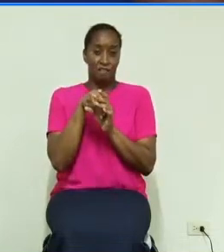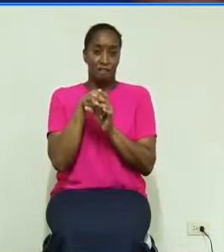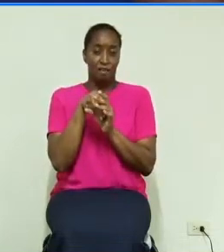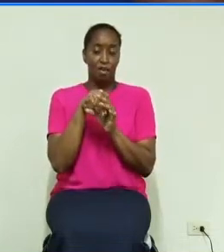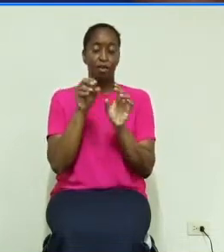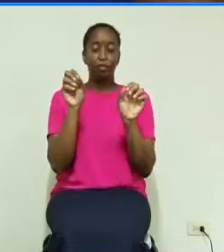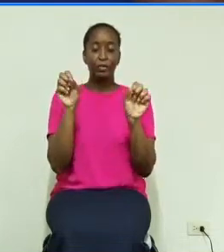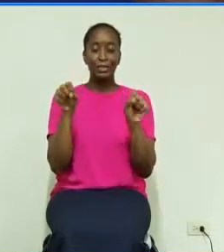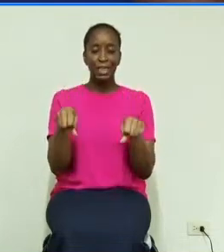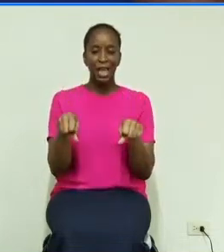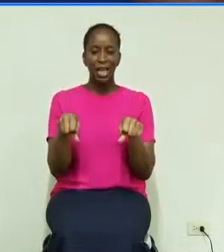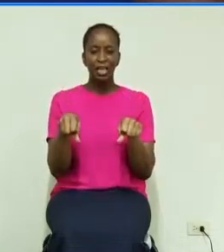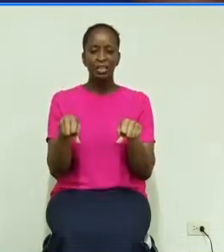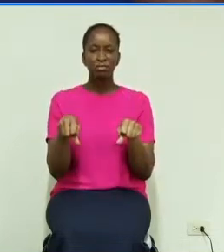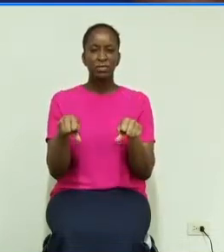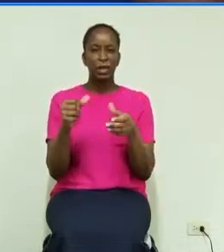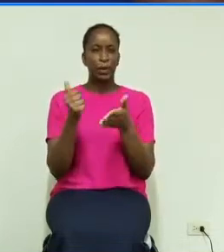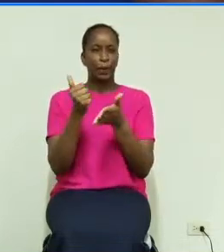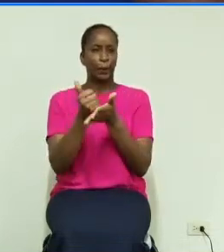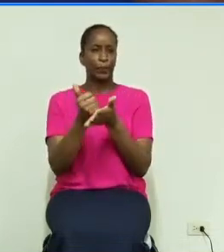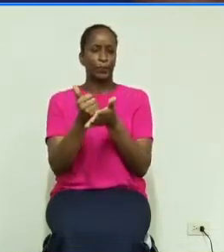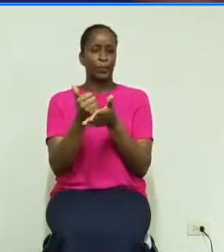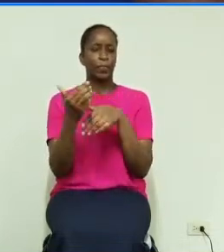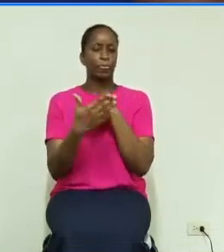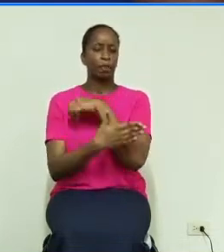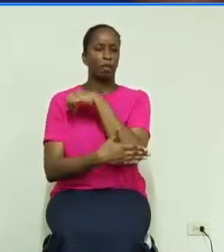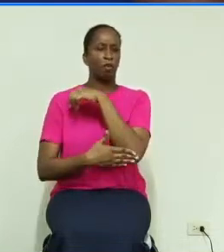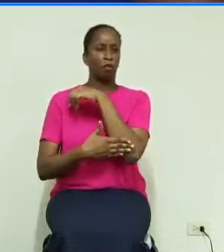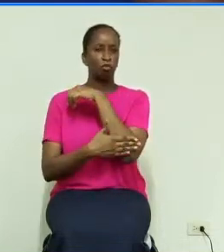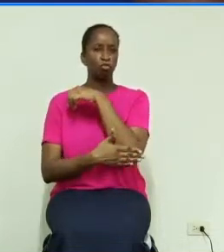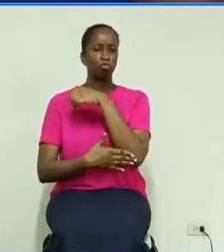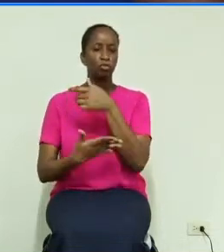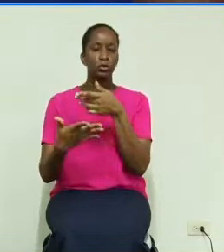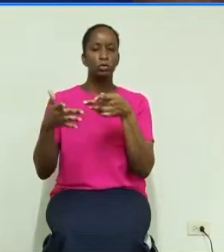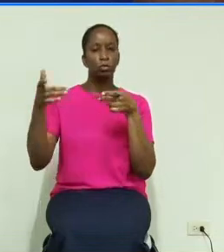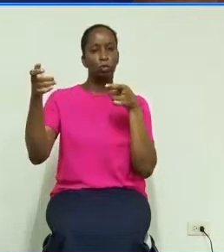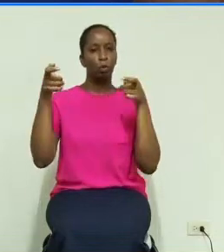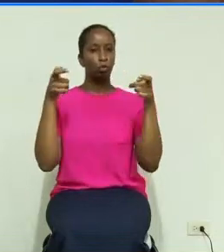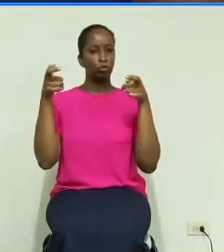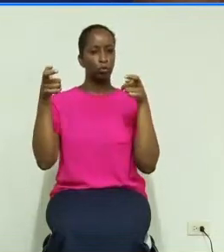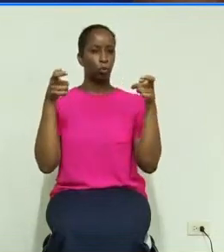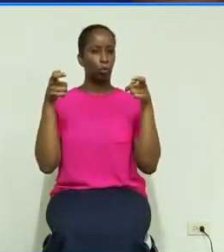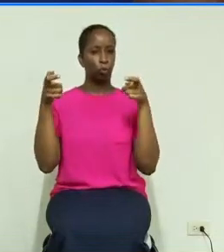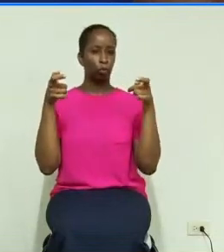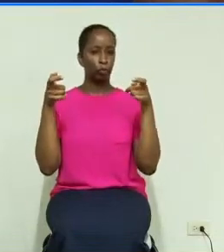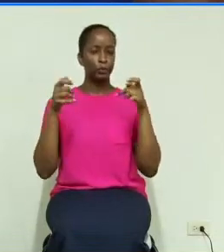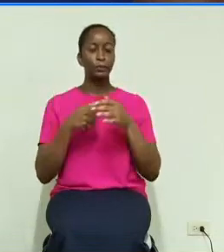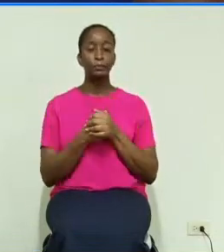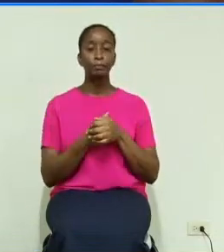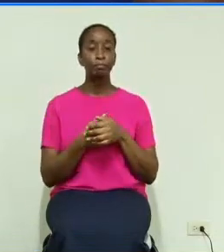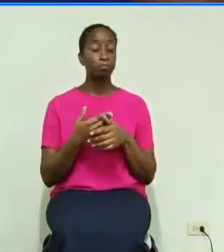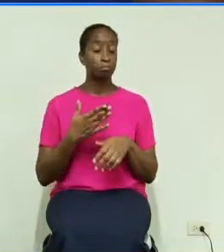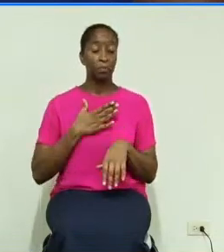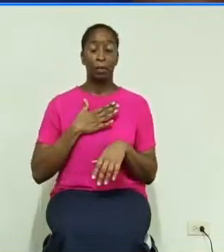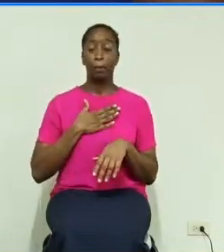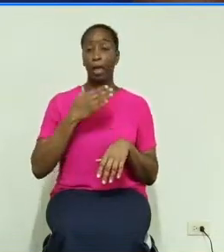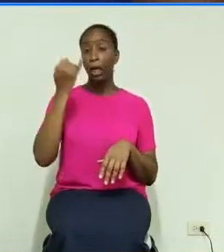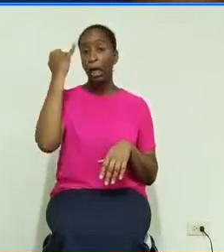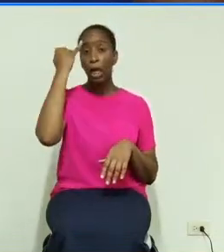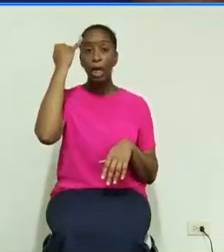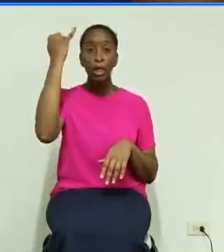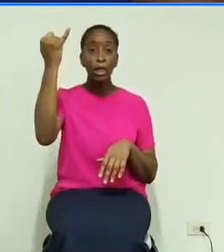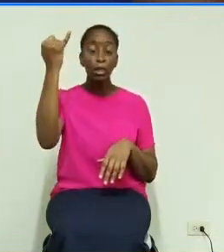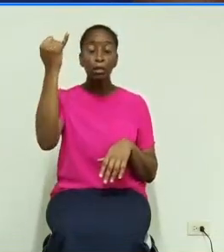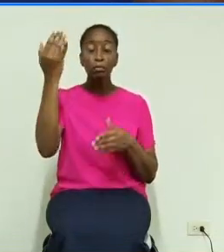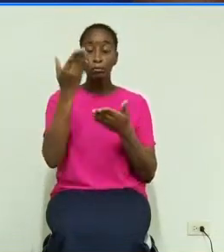I leave those few remarks and thoughts with you to generate discussion. Feel free to challenge me on any of them,